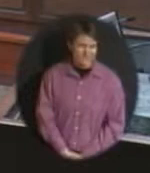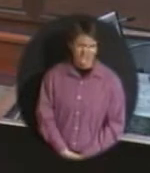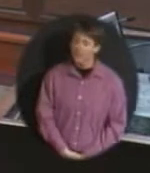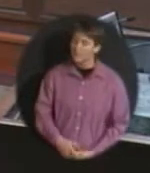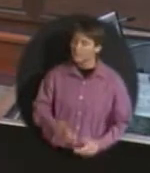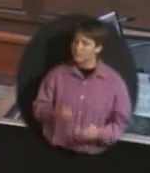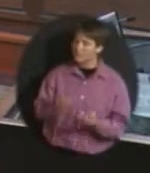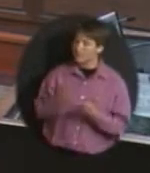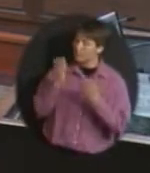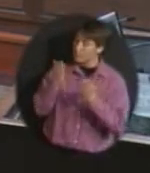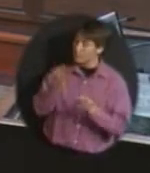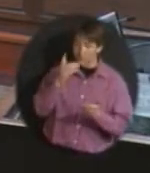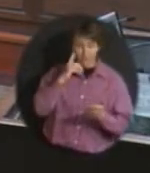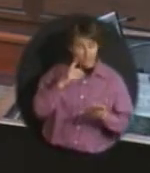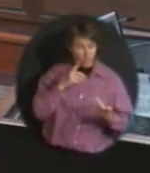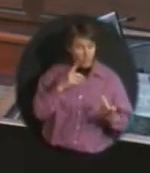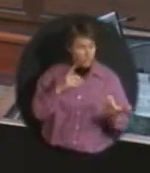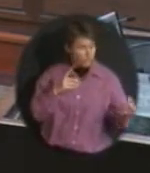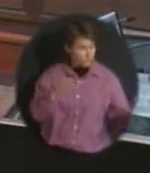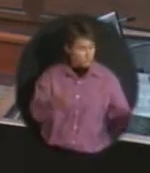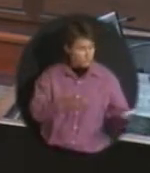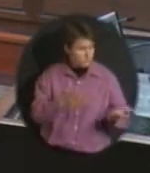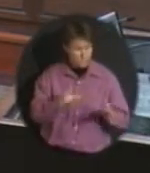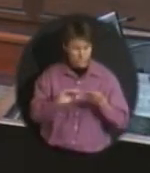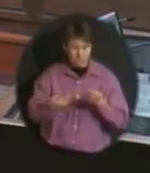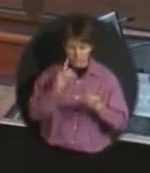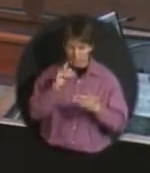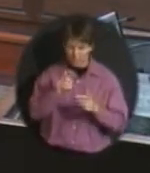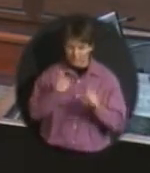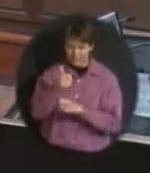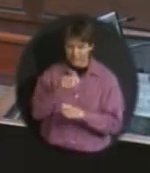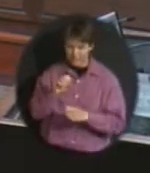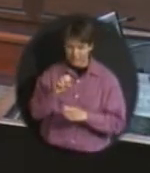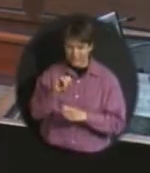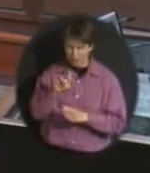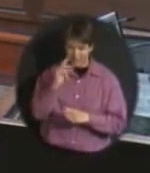I'd call for a motion to adjourn to executive session for 45 minutes.